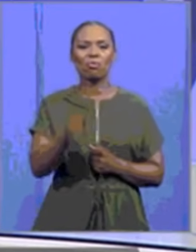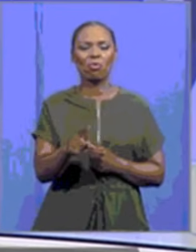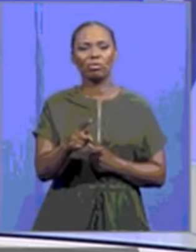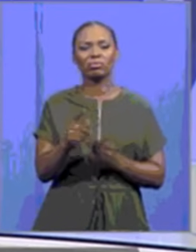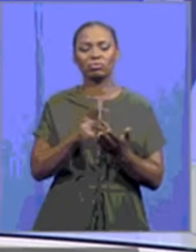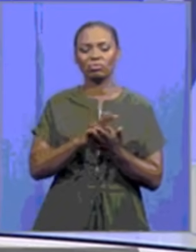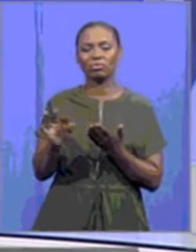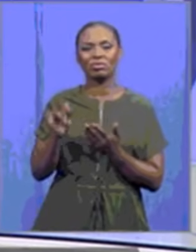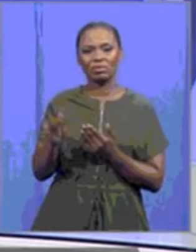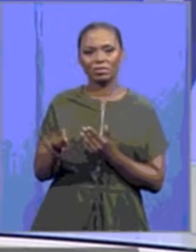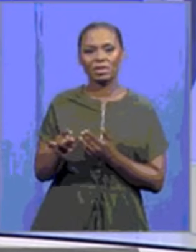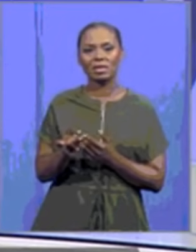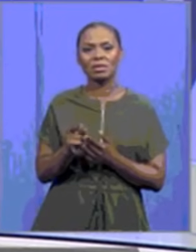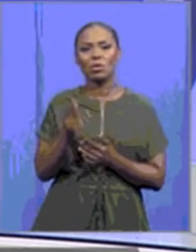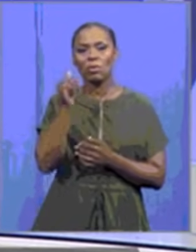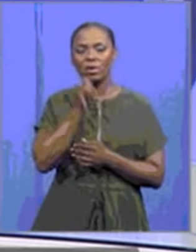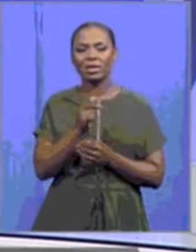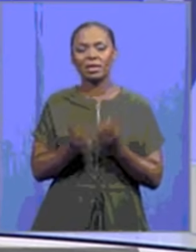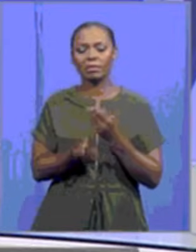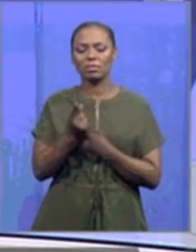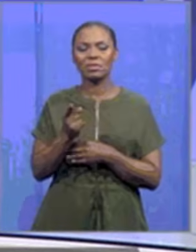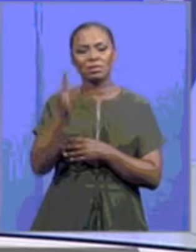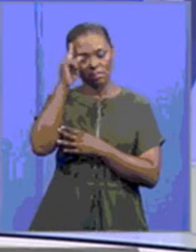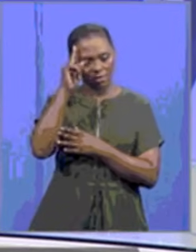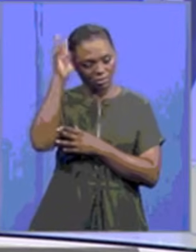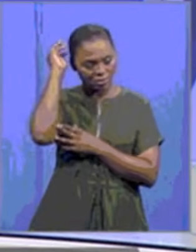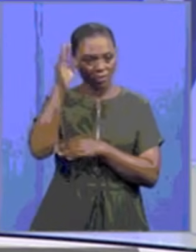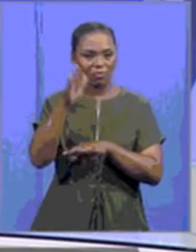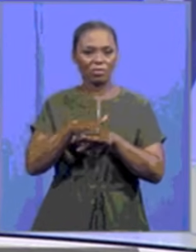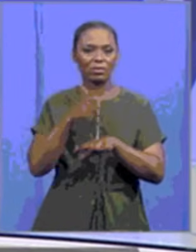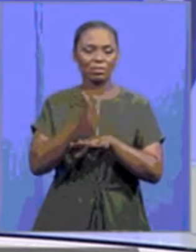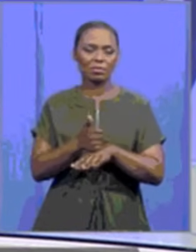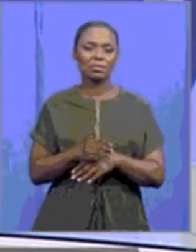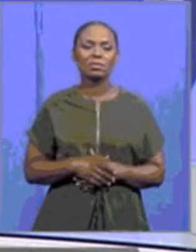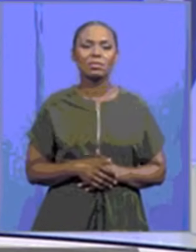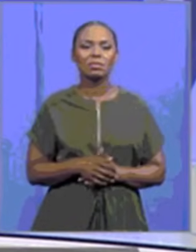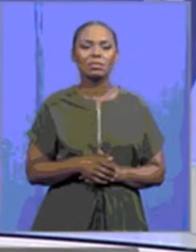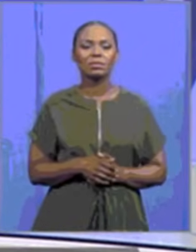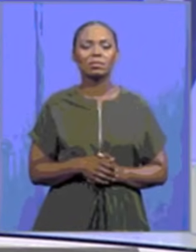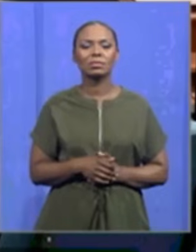seletšwa nakong ya thutofahlošo ya Nelson Mandela.